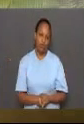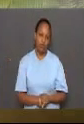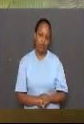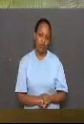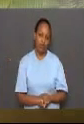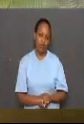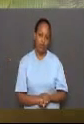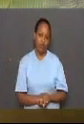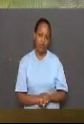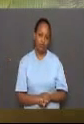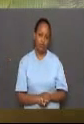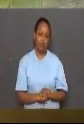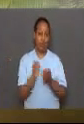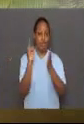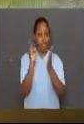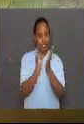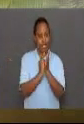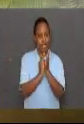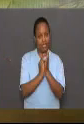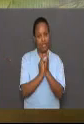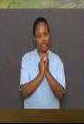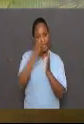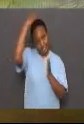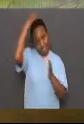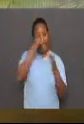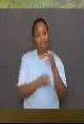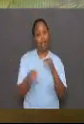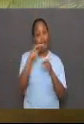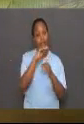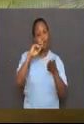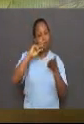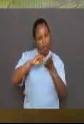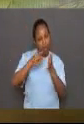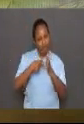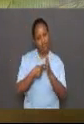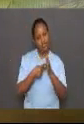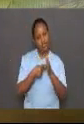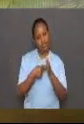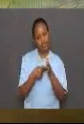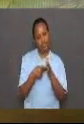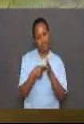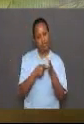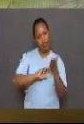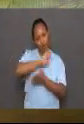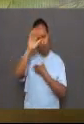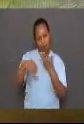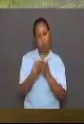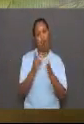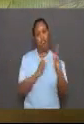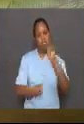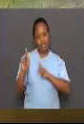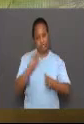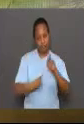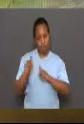The supremacy of the Constitution also means that all citizens have